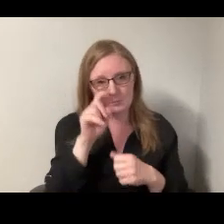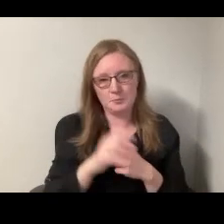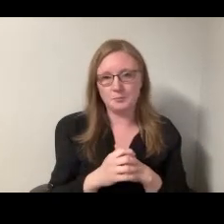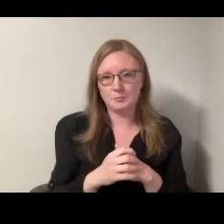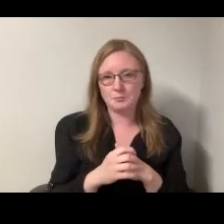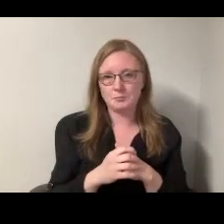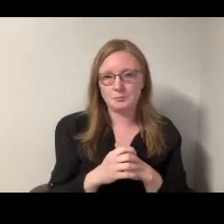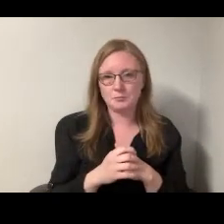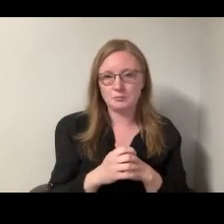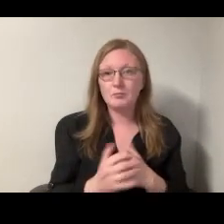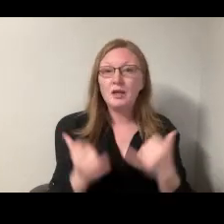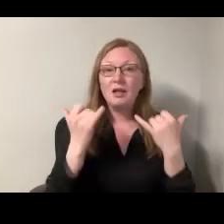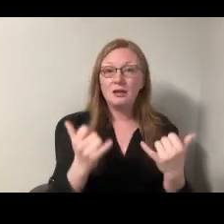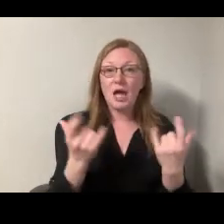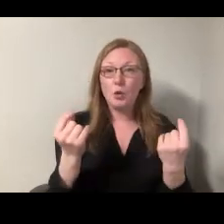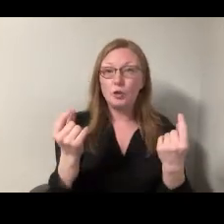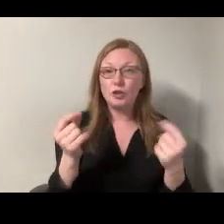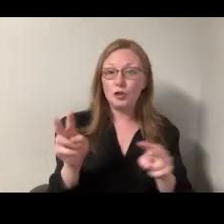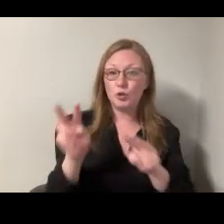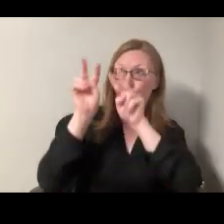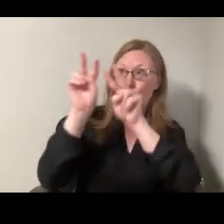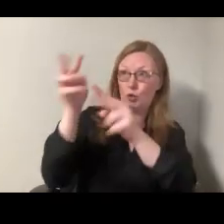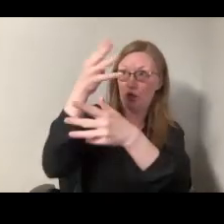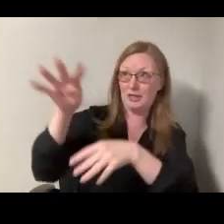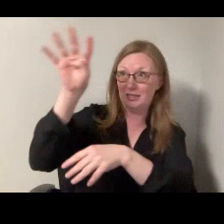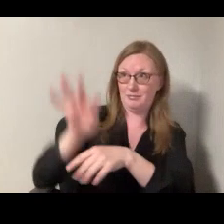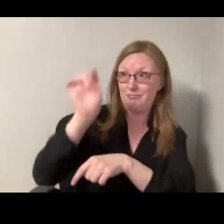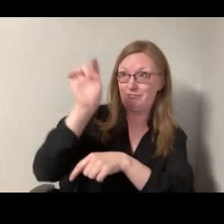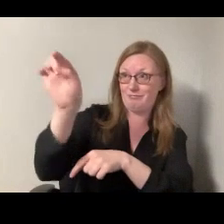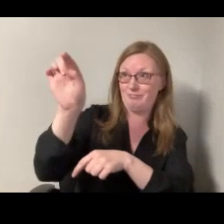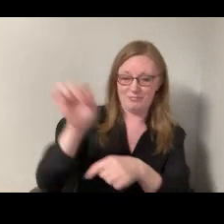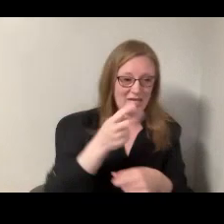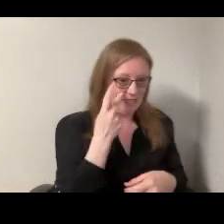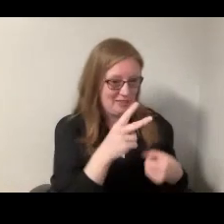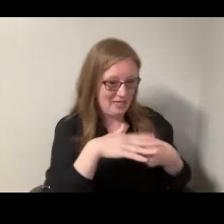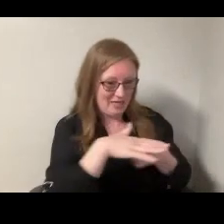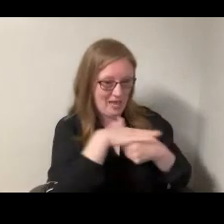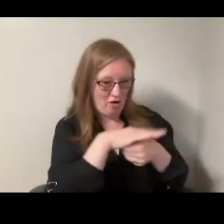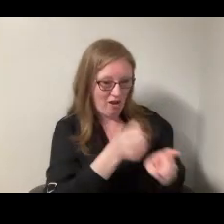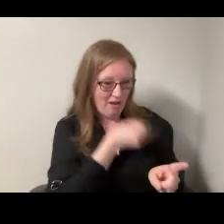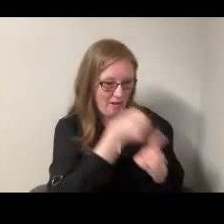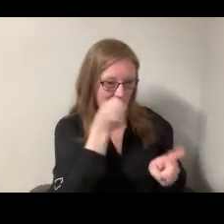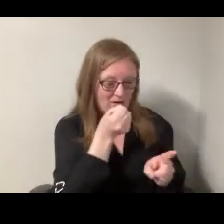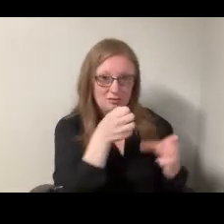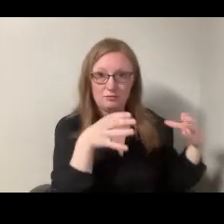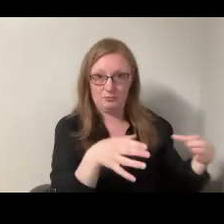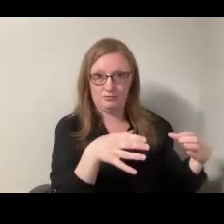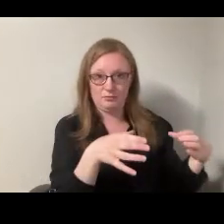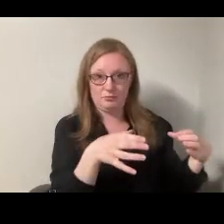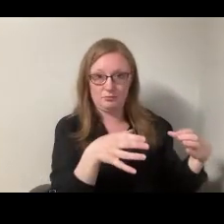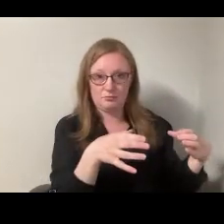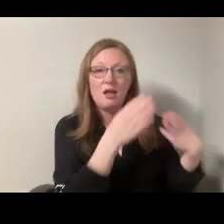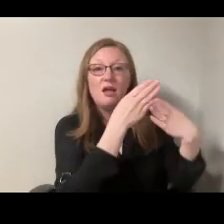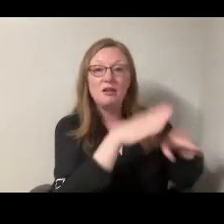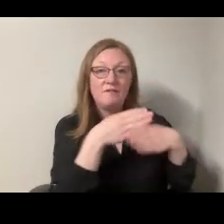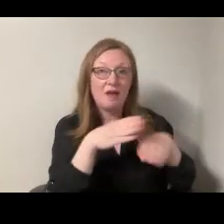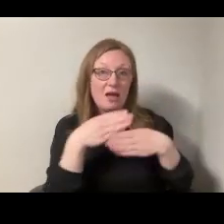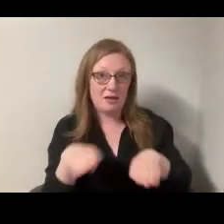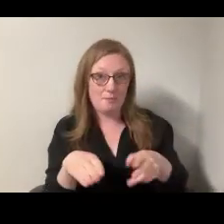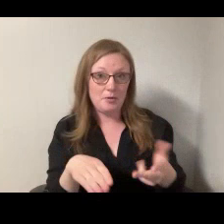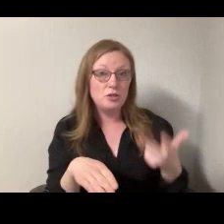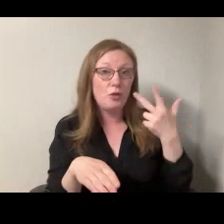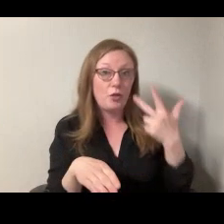so now what you do is you're going to look at the affected area, and you're going to look at dividing up your affected area into a